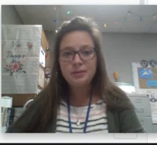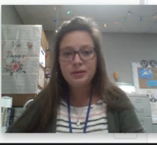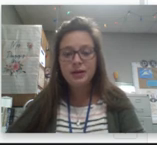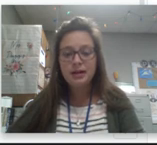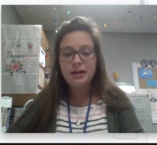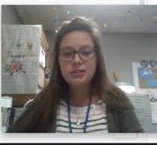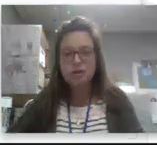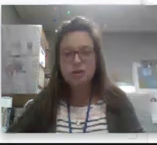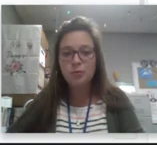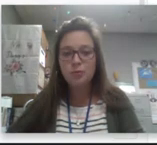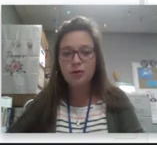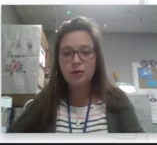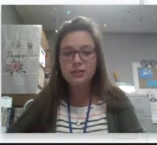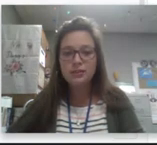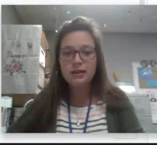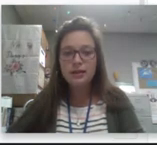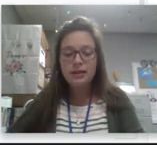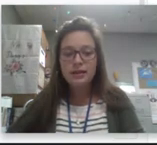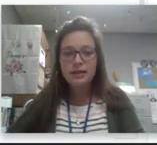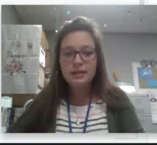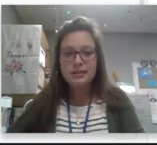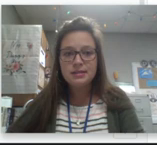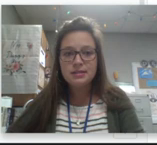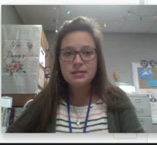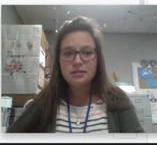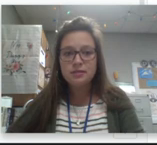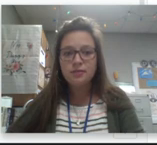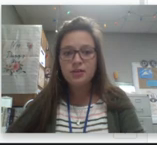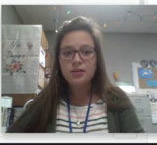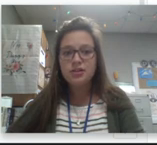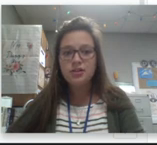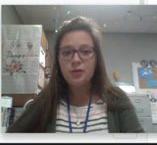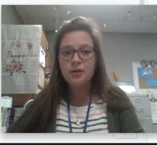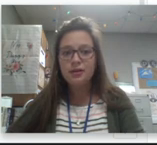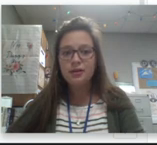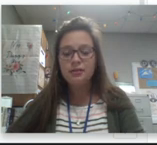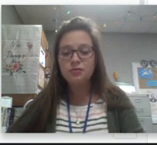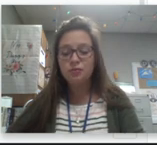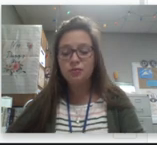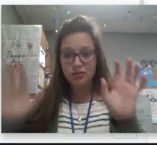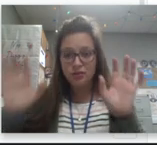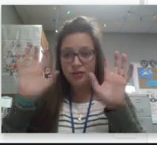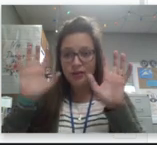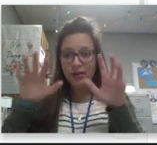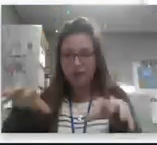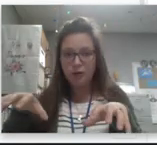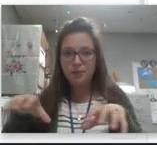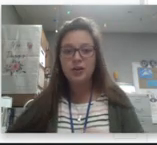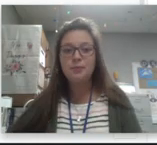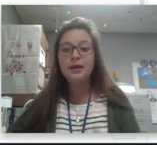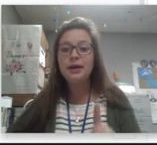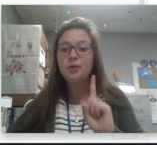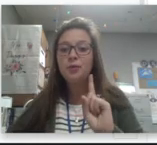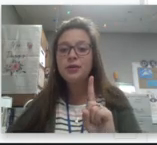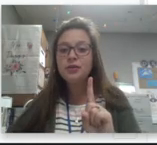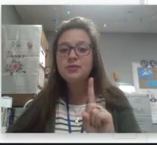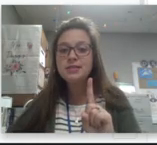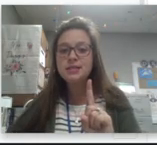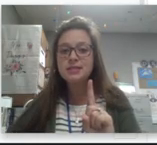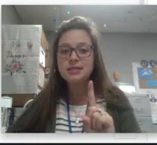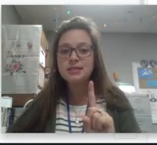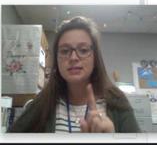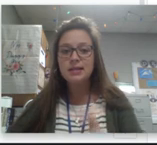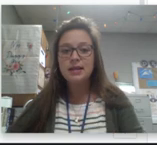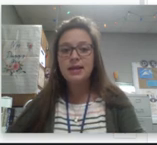your independent practice, your homework for today is first once you fill out your form, you're going to pick out one of